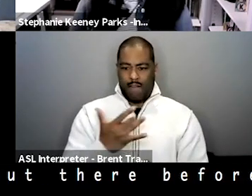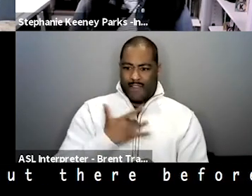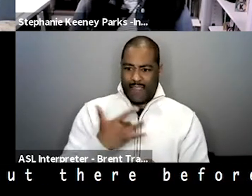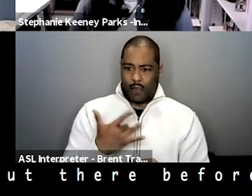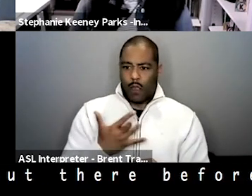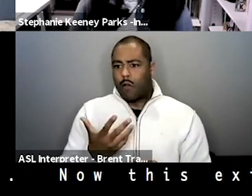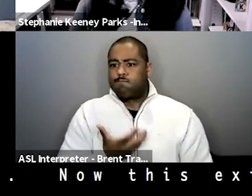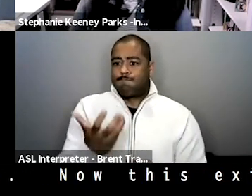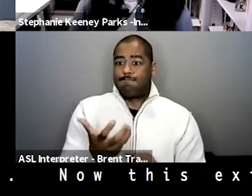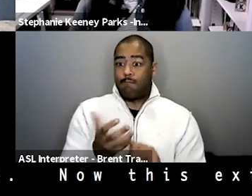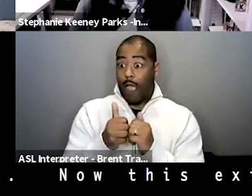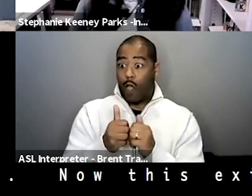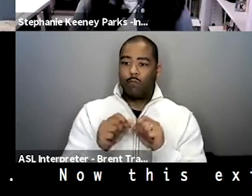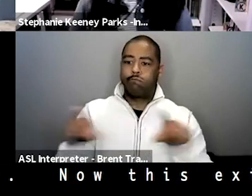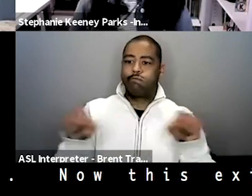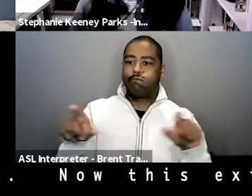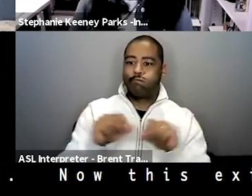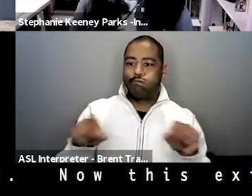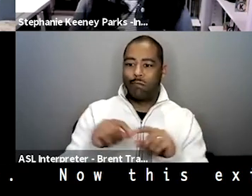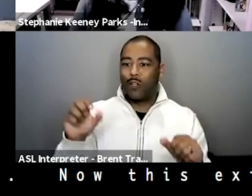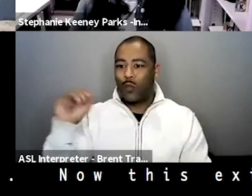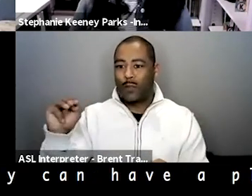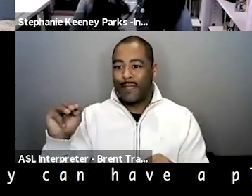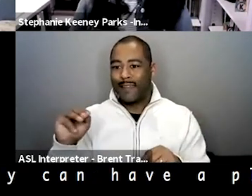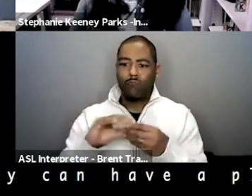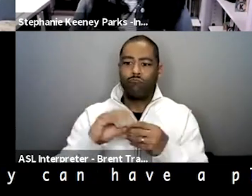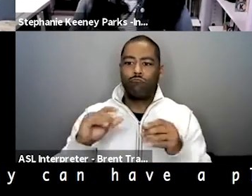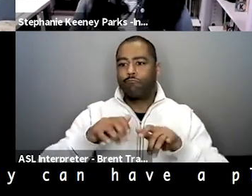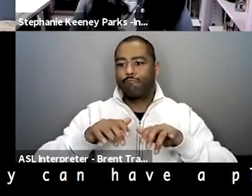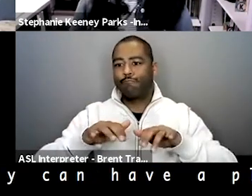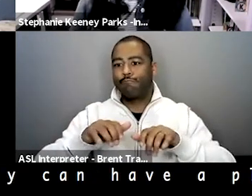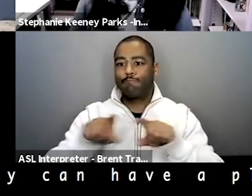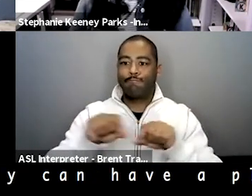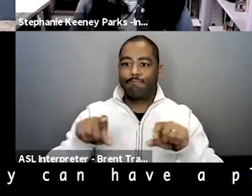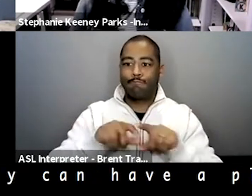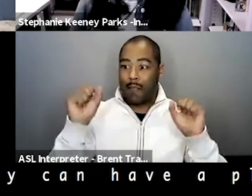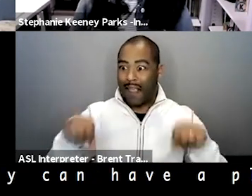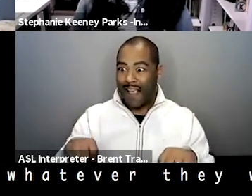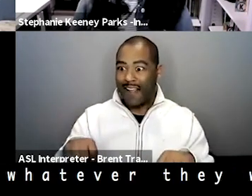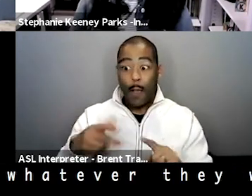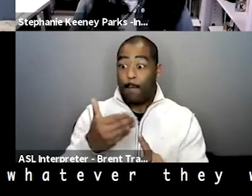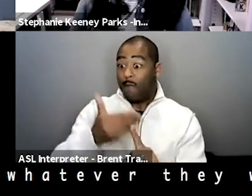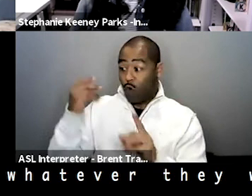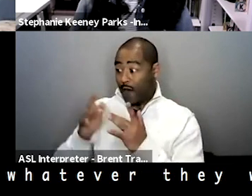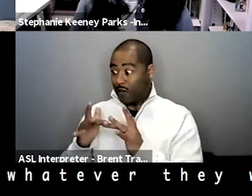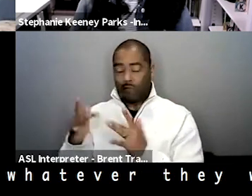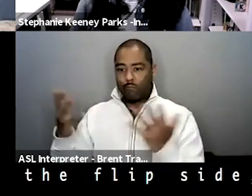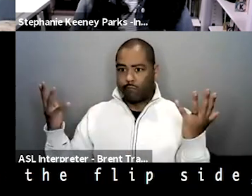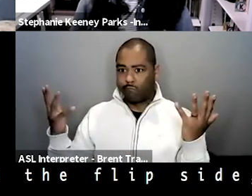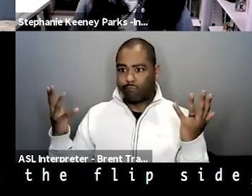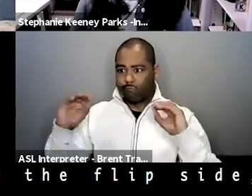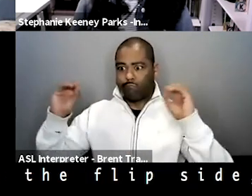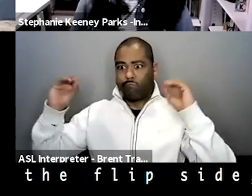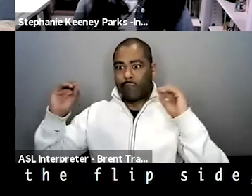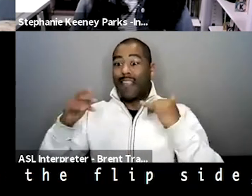We didn't have a way to get our voices out there before the internet. So now this exists and everybody can have a